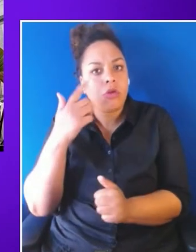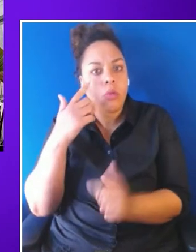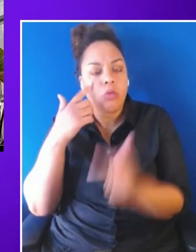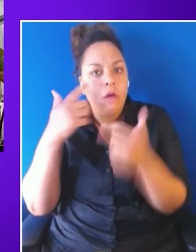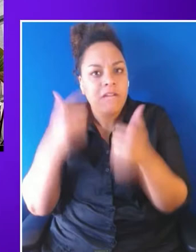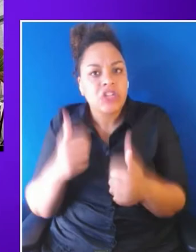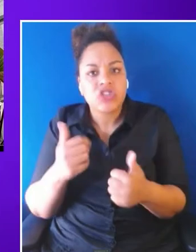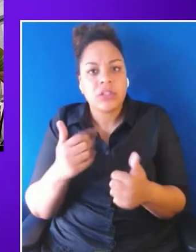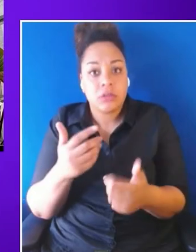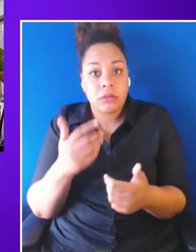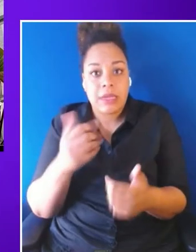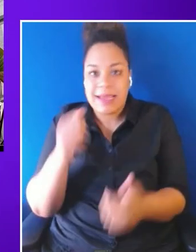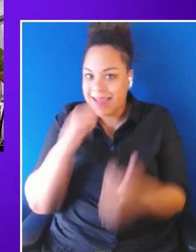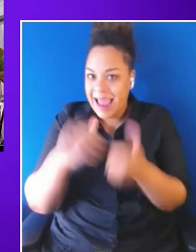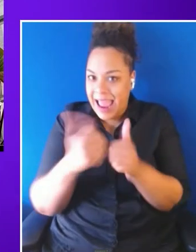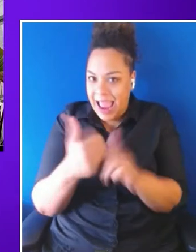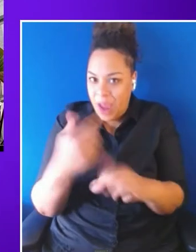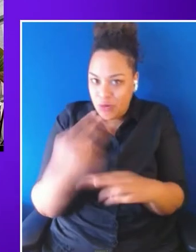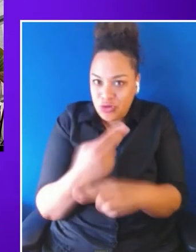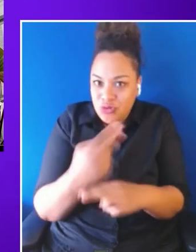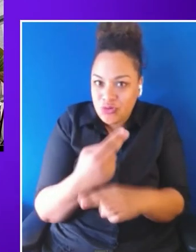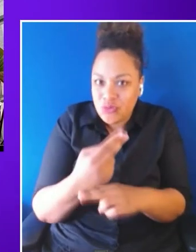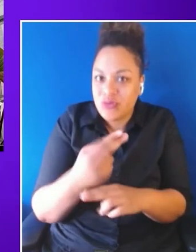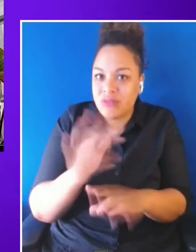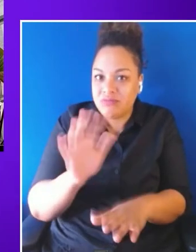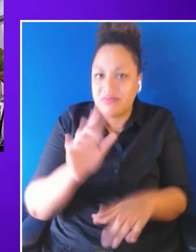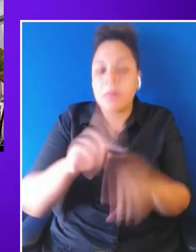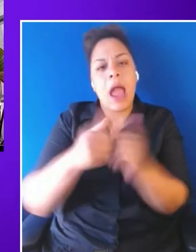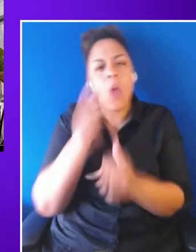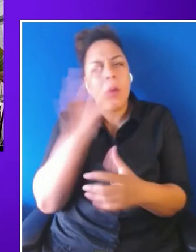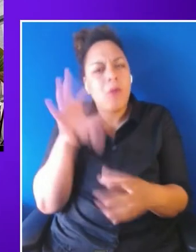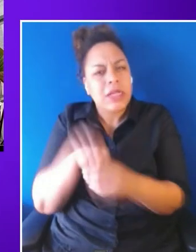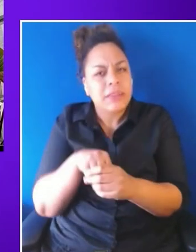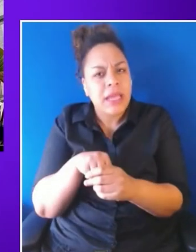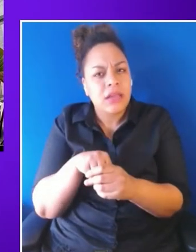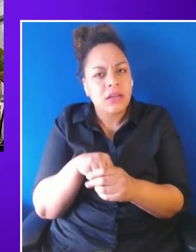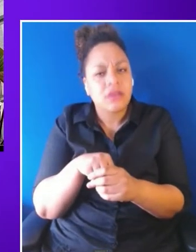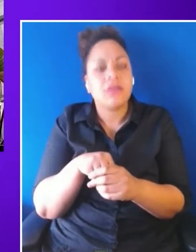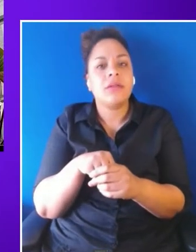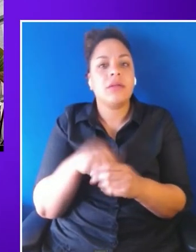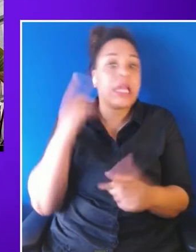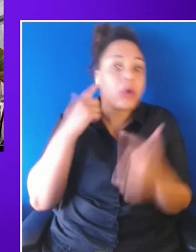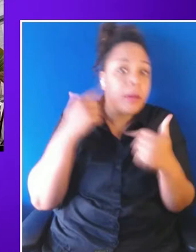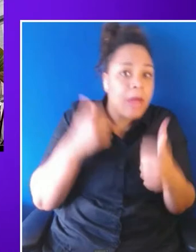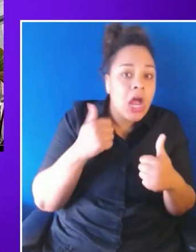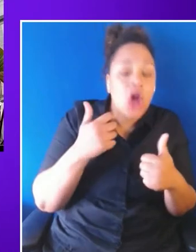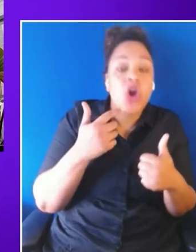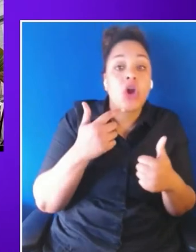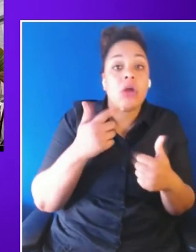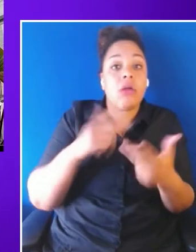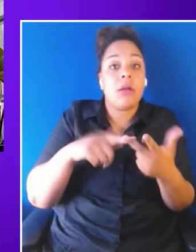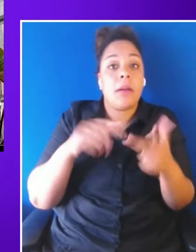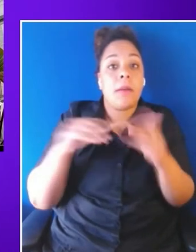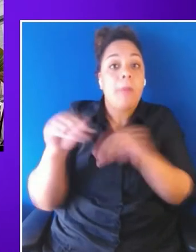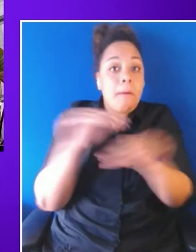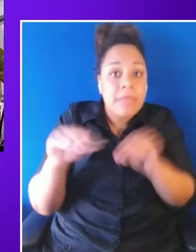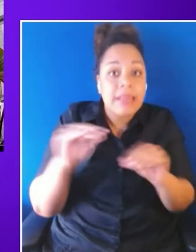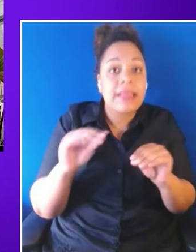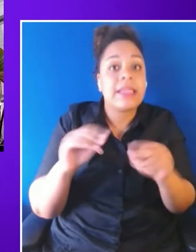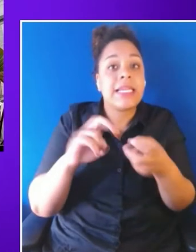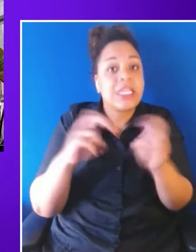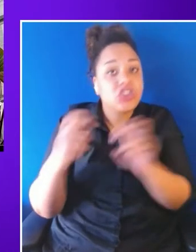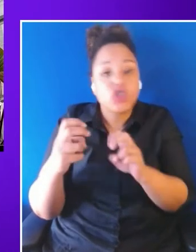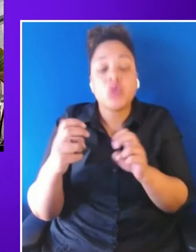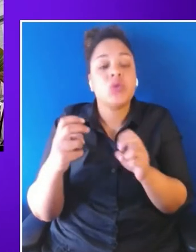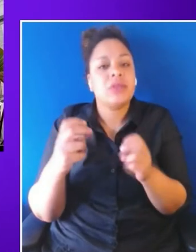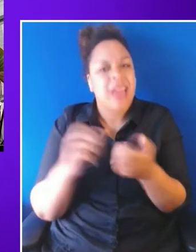it. It's how are they going to participate with it? And same with people that are hearing impaired, that have mobility issues. How are